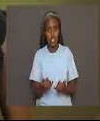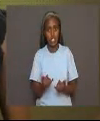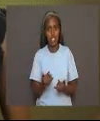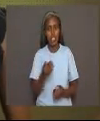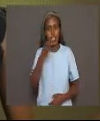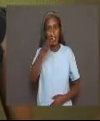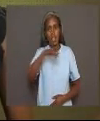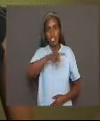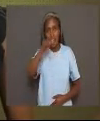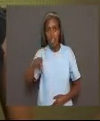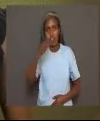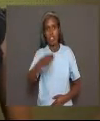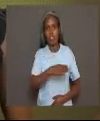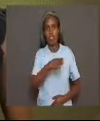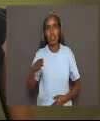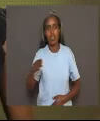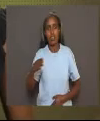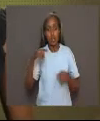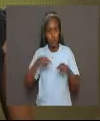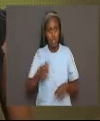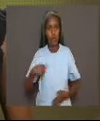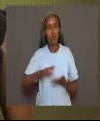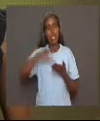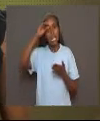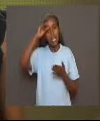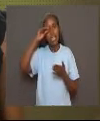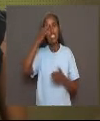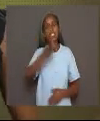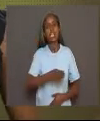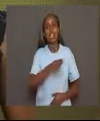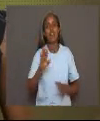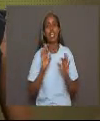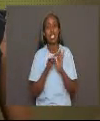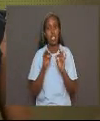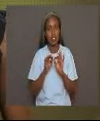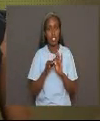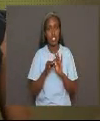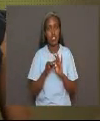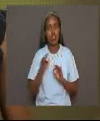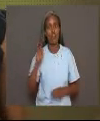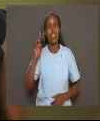Today, we will learn the graphical definition of a derivative.